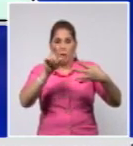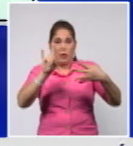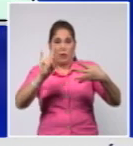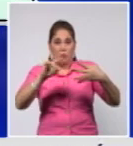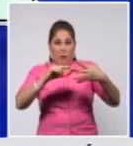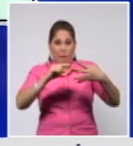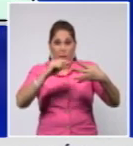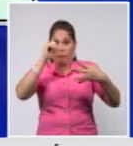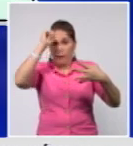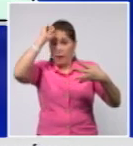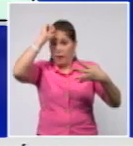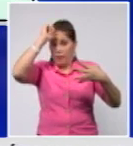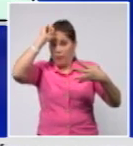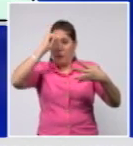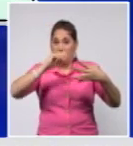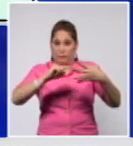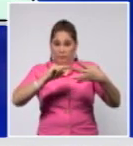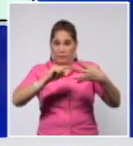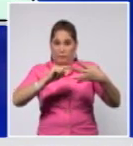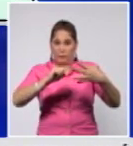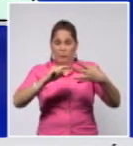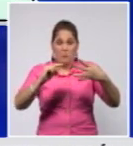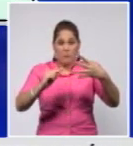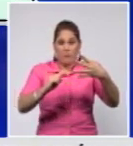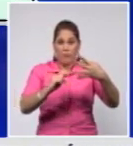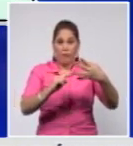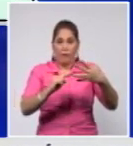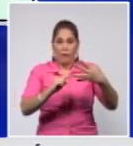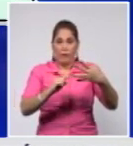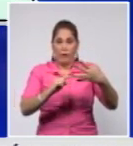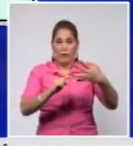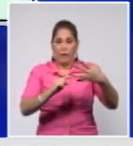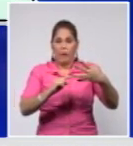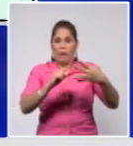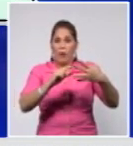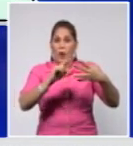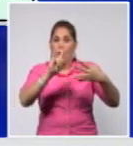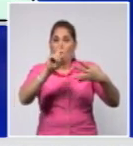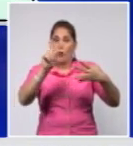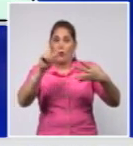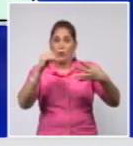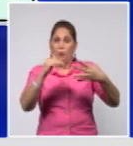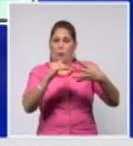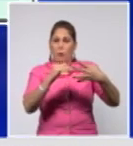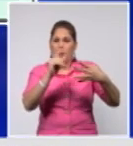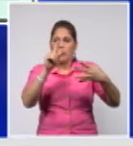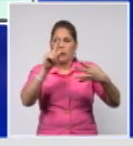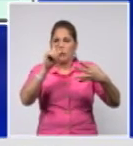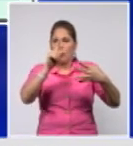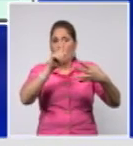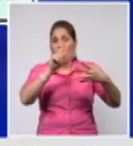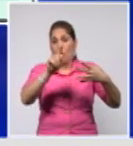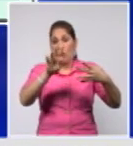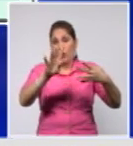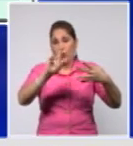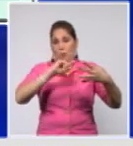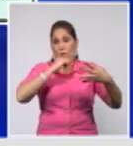91,149 COVID-19 related deaths. Then comes Brazil with